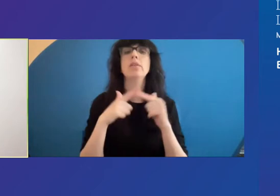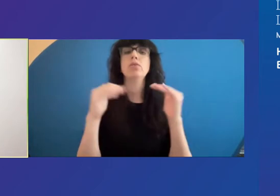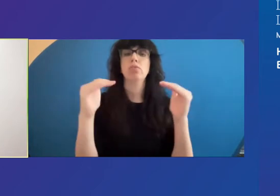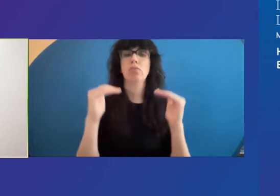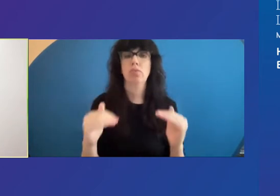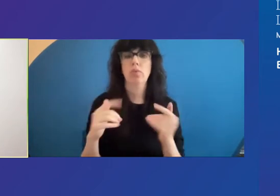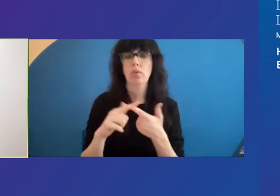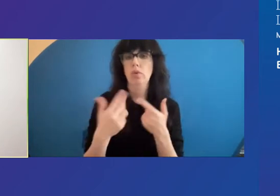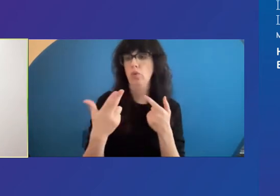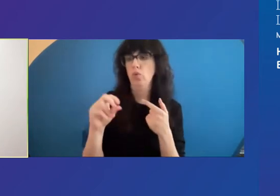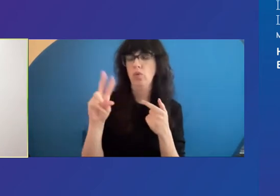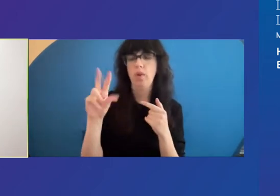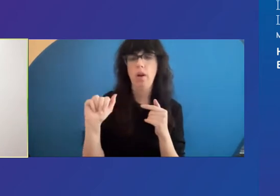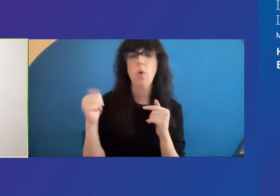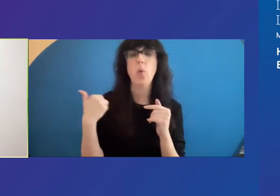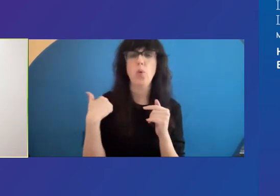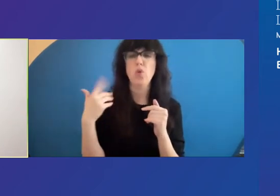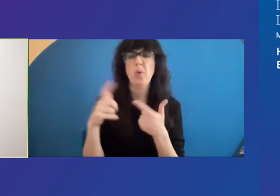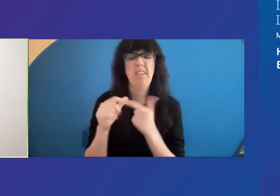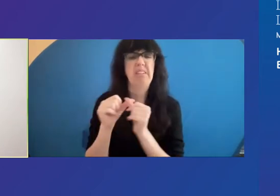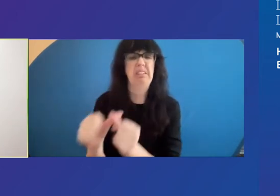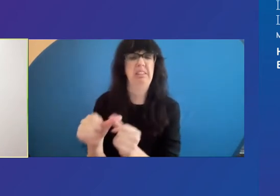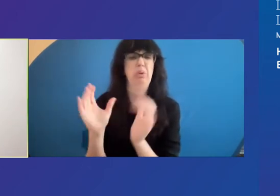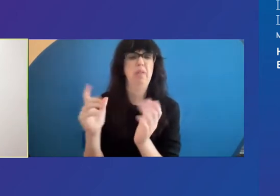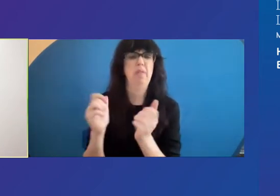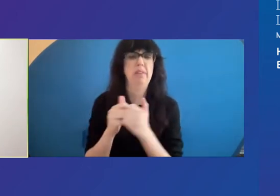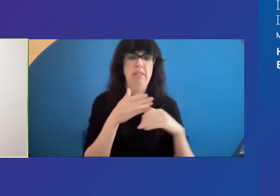HUVA where you can continue the conversation.